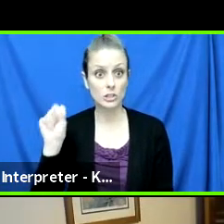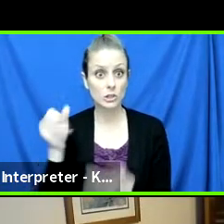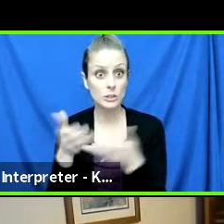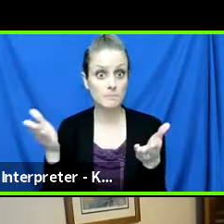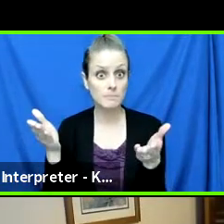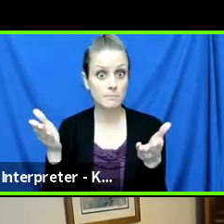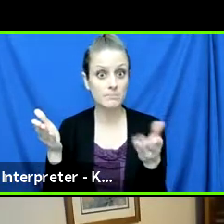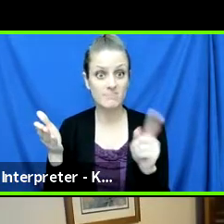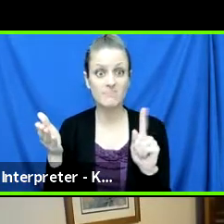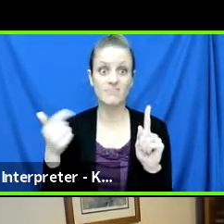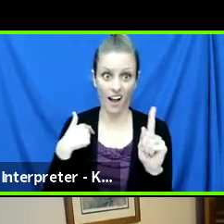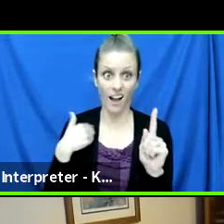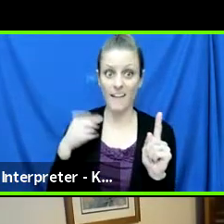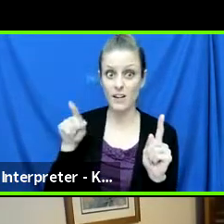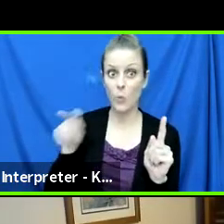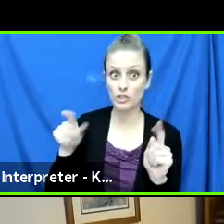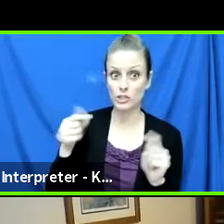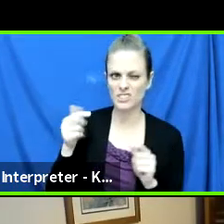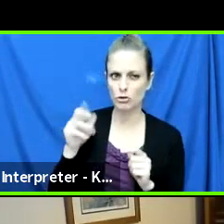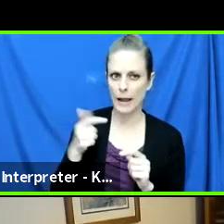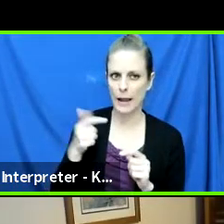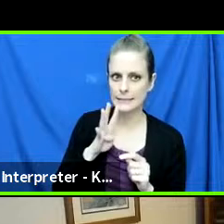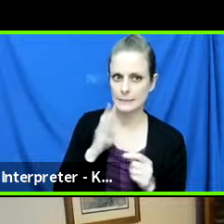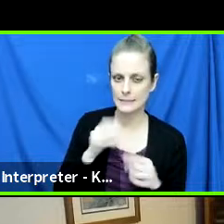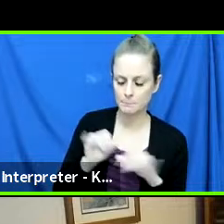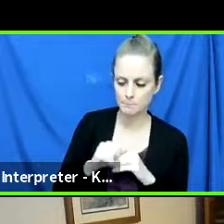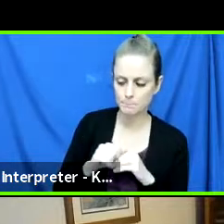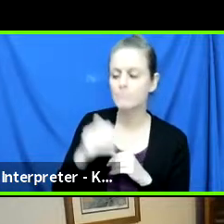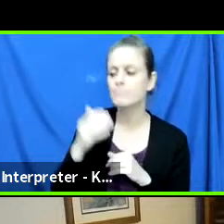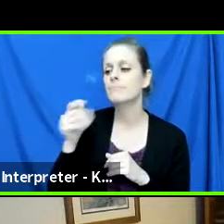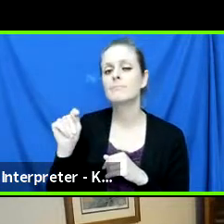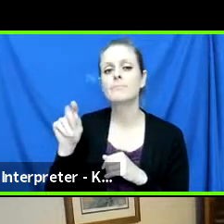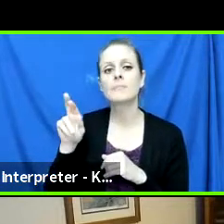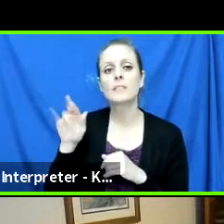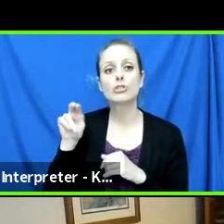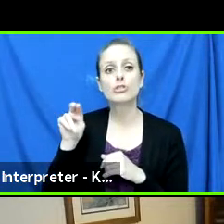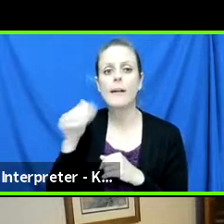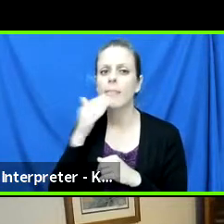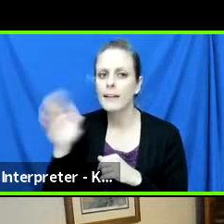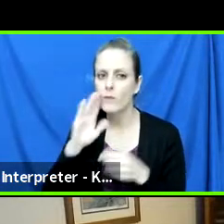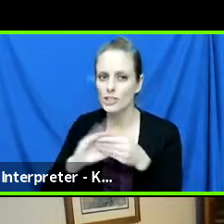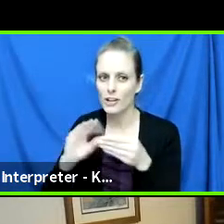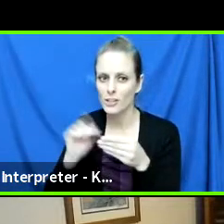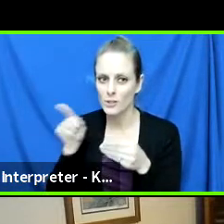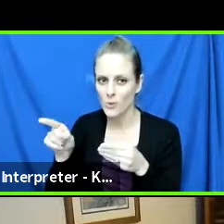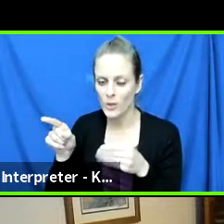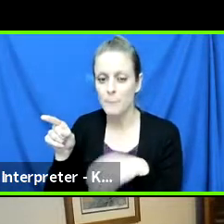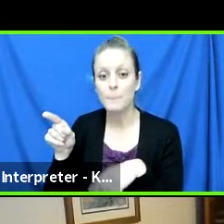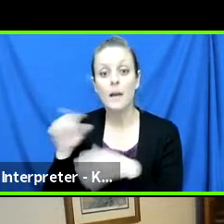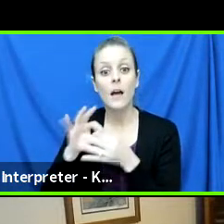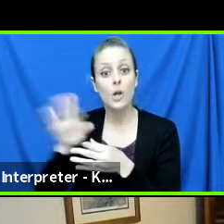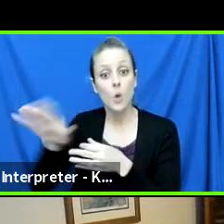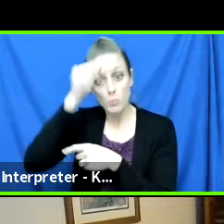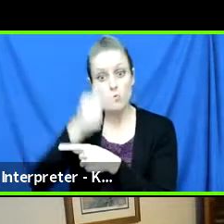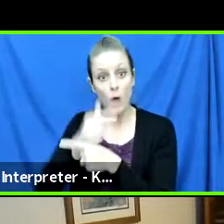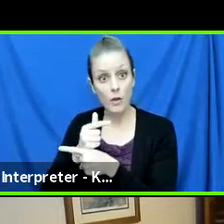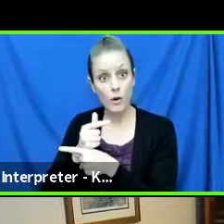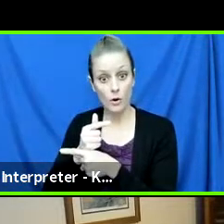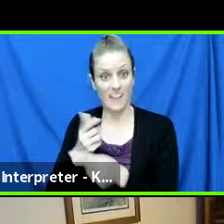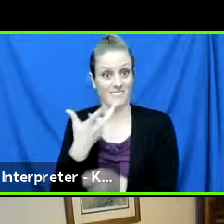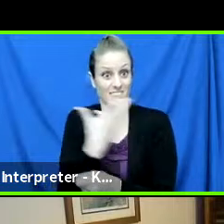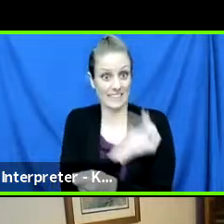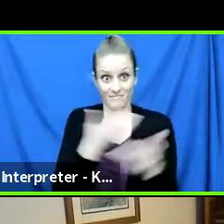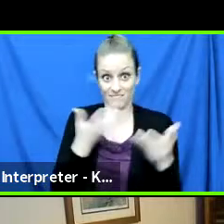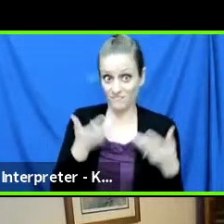I've got one quick one, Trina. First of all, thank you for sharing your story. With regard to your brother, now that he's been vaccinated, is